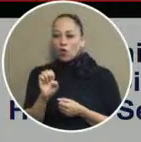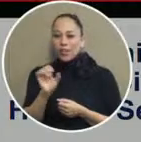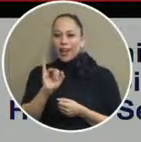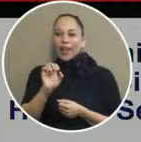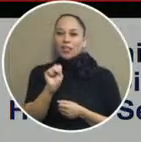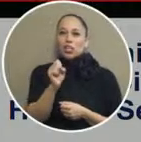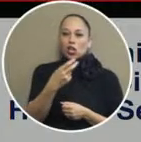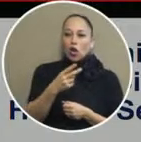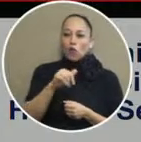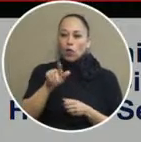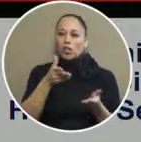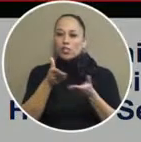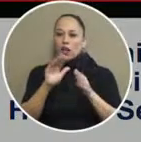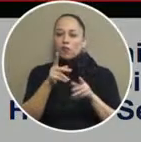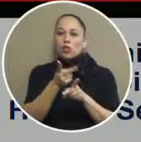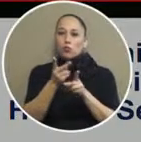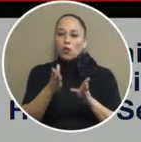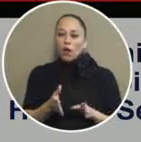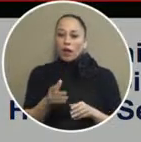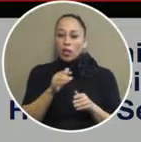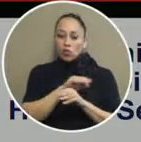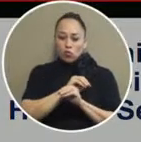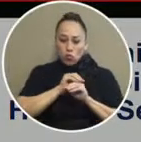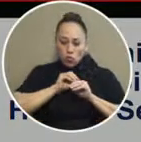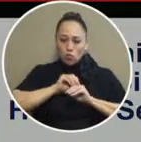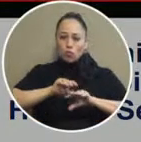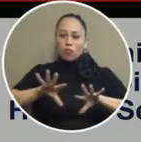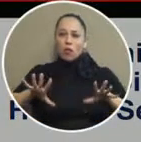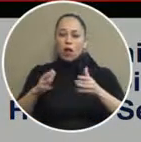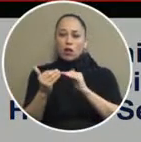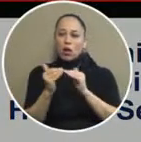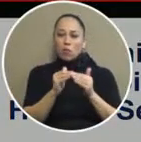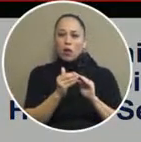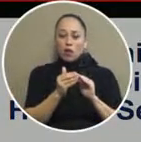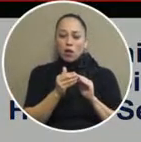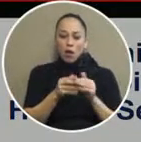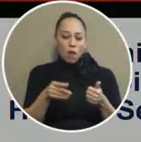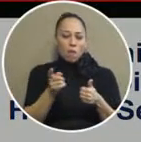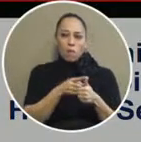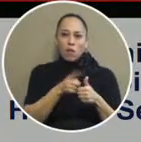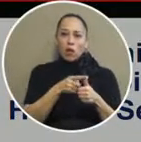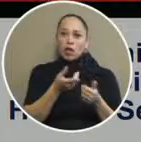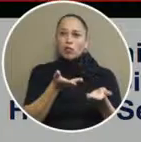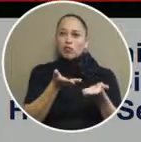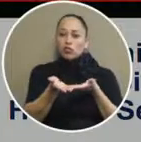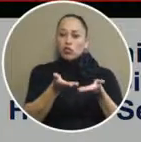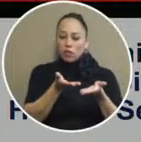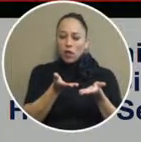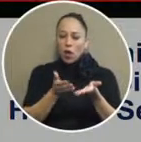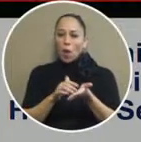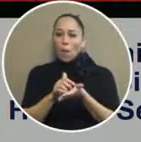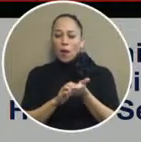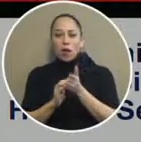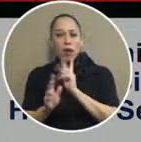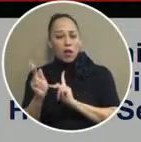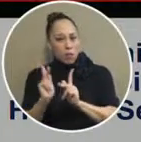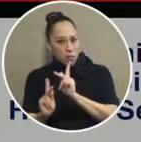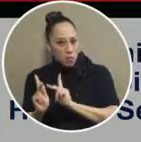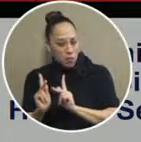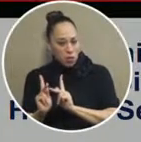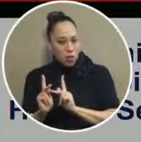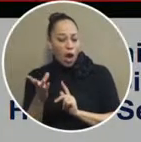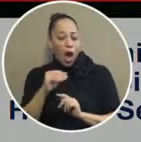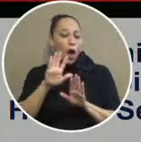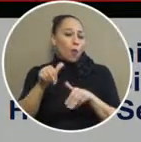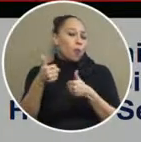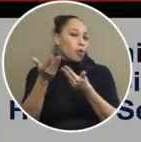stakeholders from service providers across this community, primarily serving the vulnerable population. And